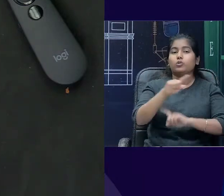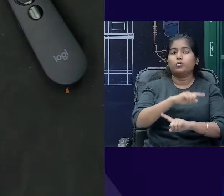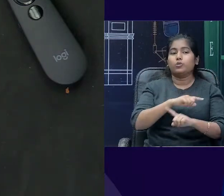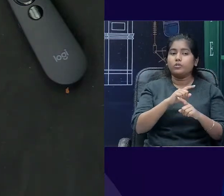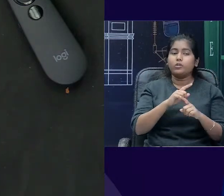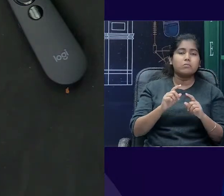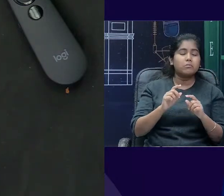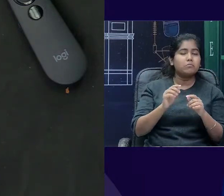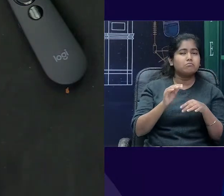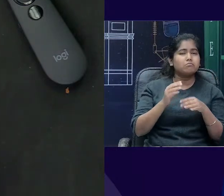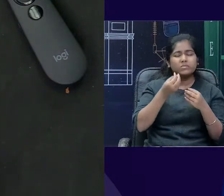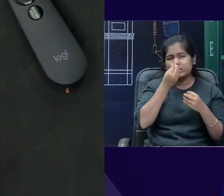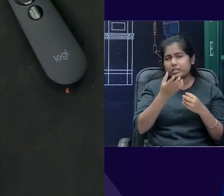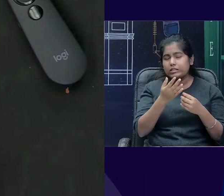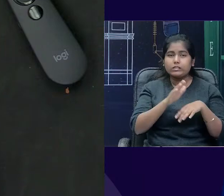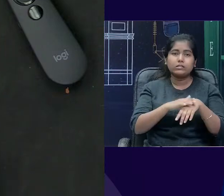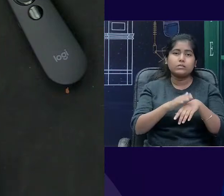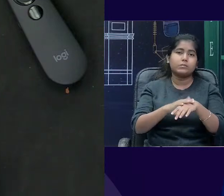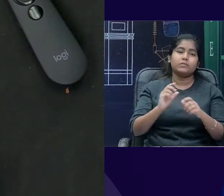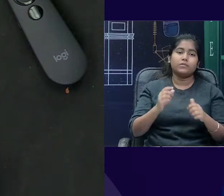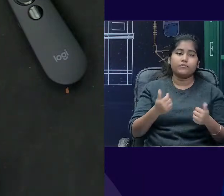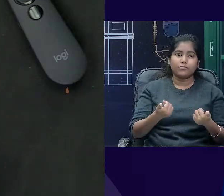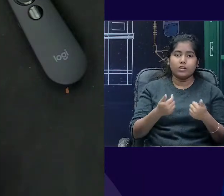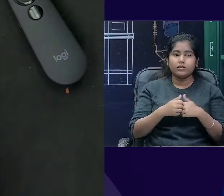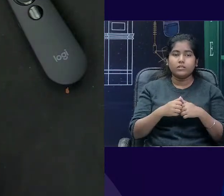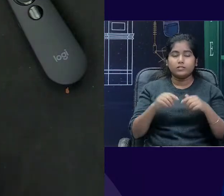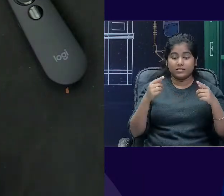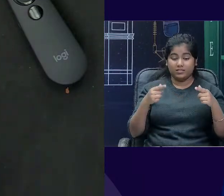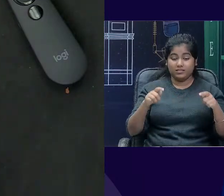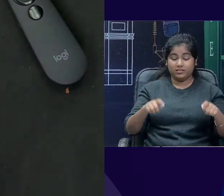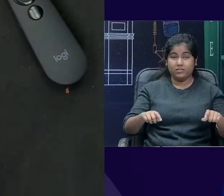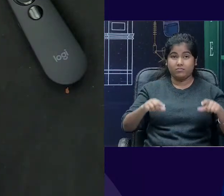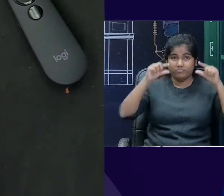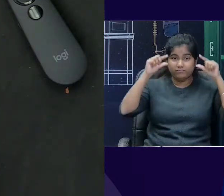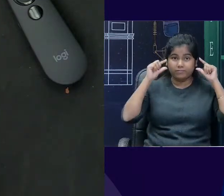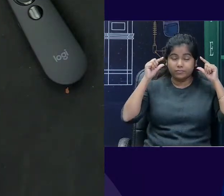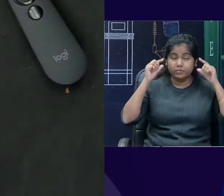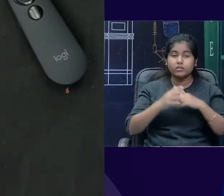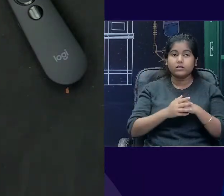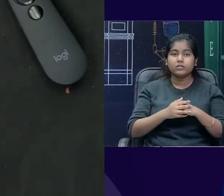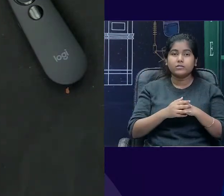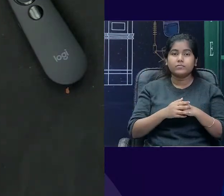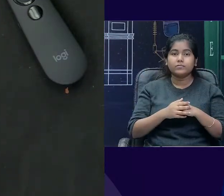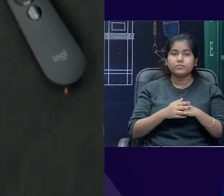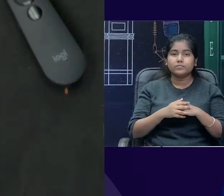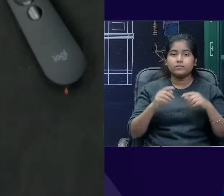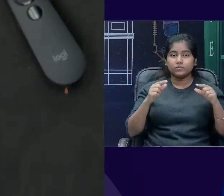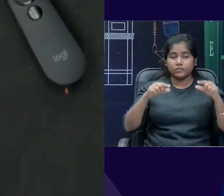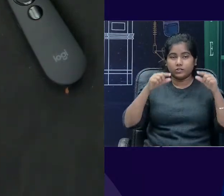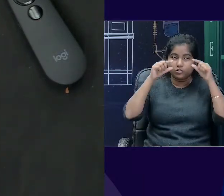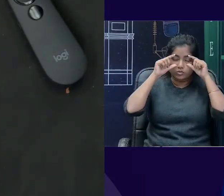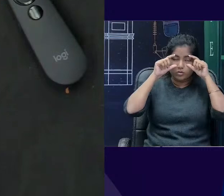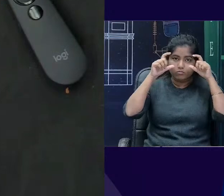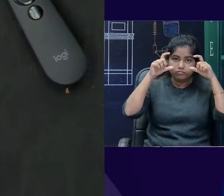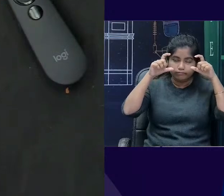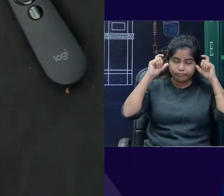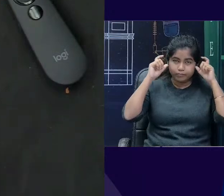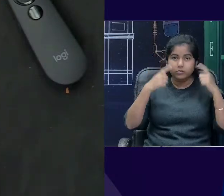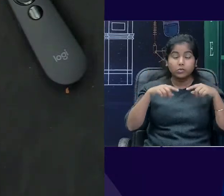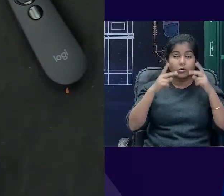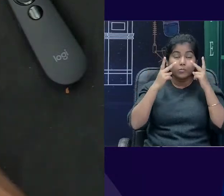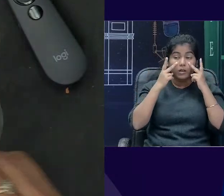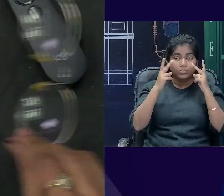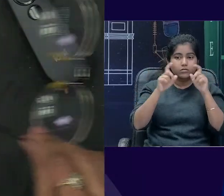to experience these things. Right. These two glasses, this is the frame, and we wear on our eyes so that our vision can